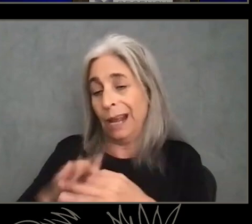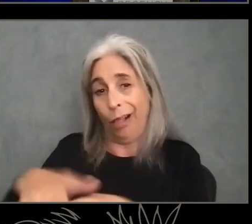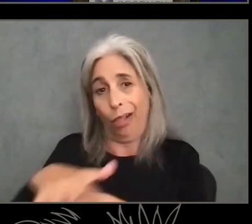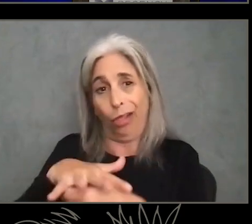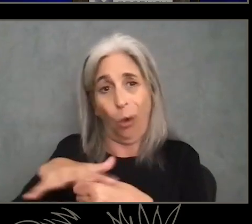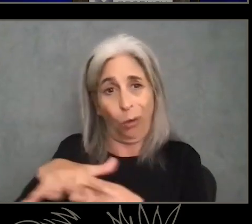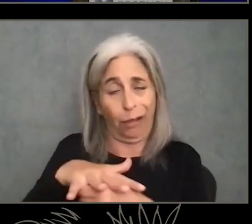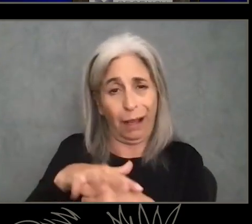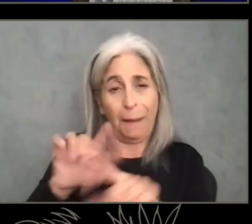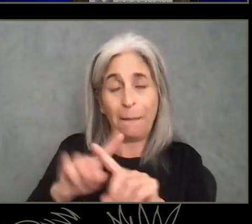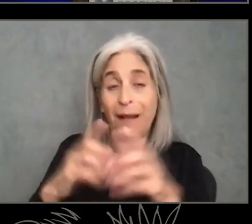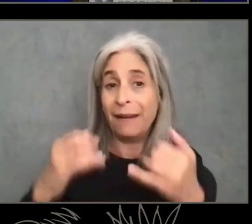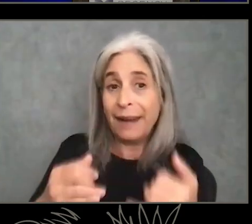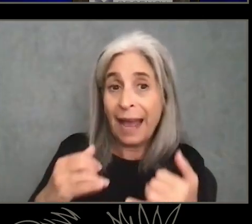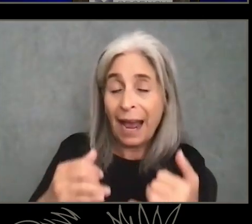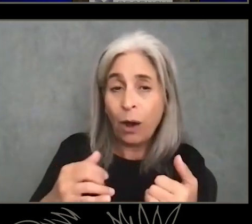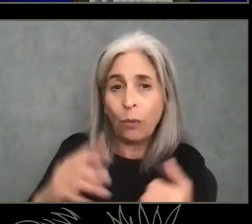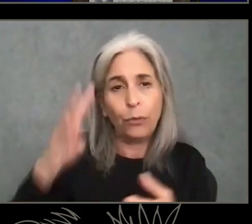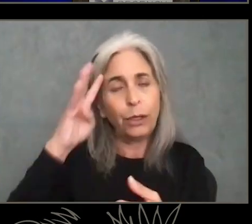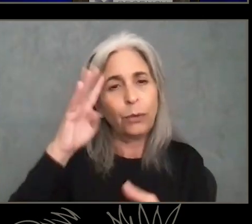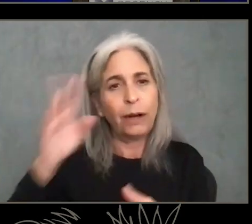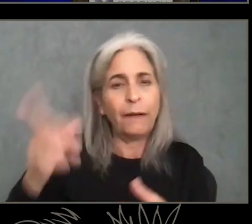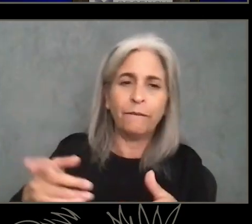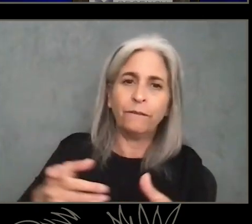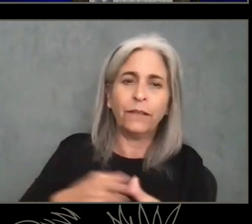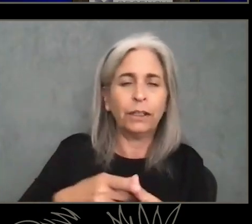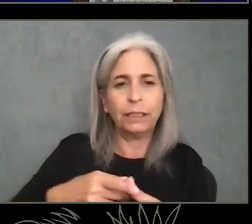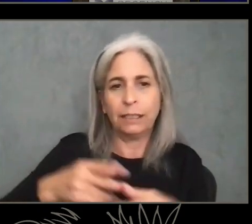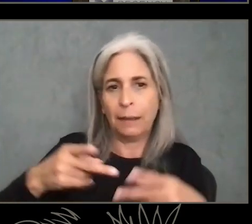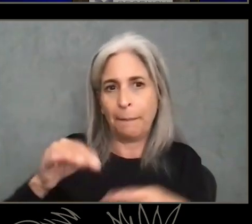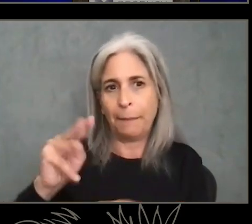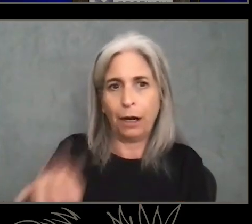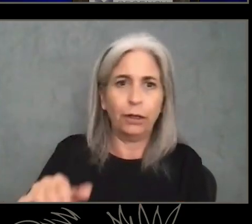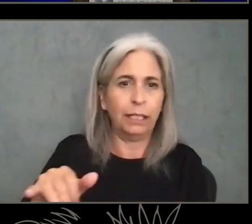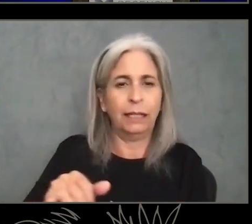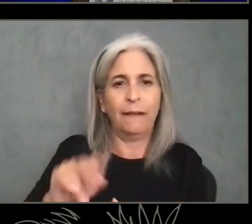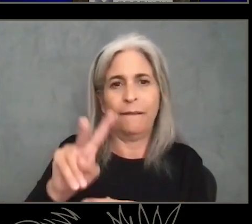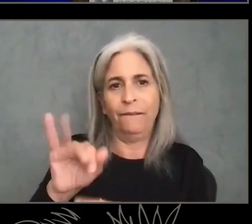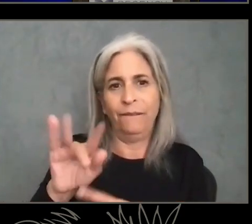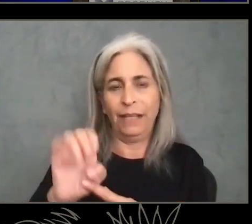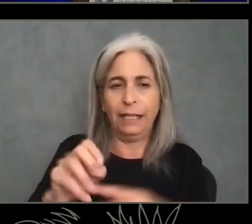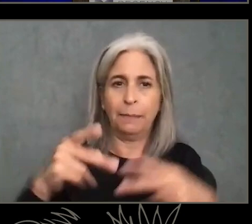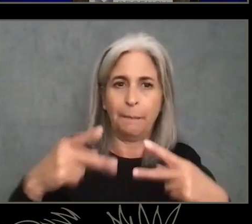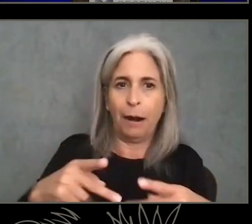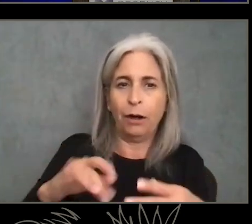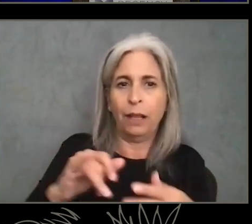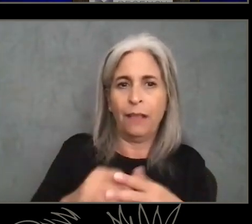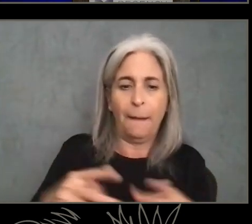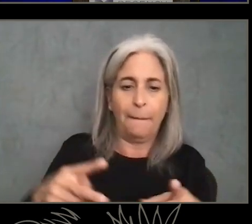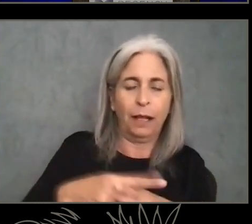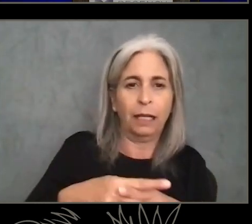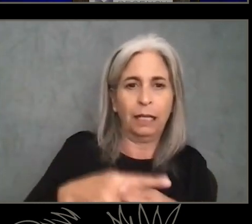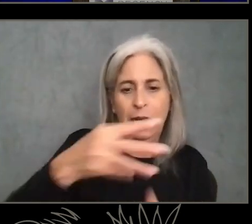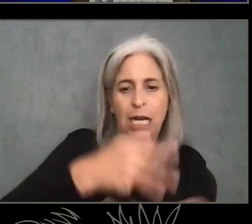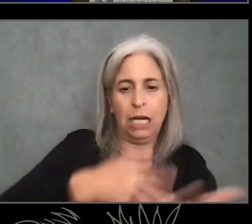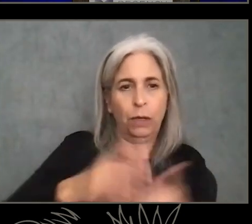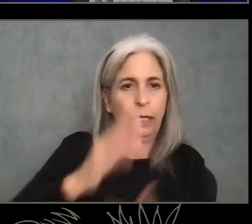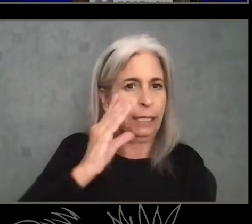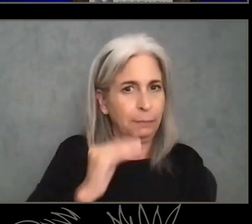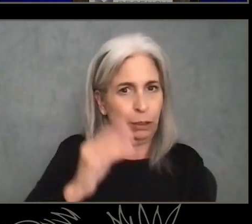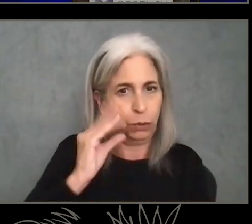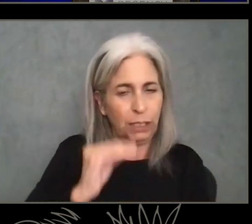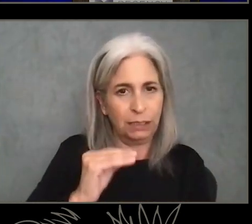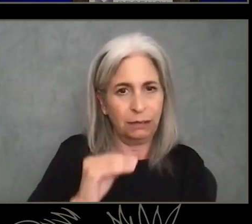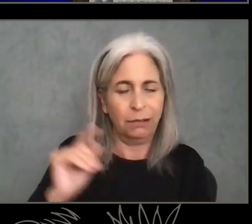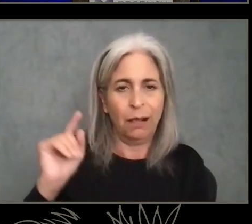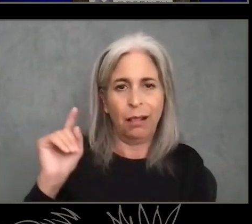locally. But now they've created a first-party Vite plugin that lets you build those as an integrated experience. So